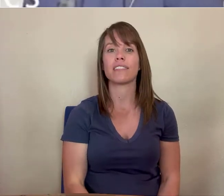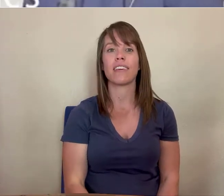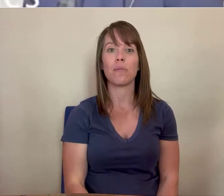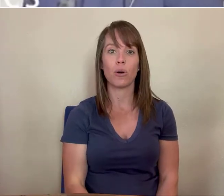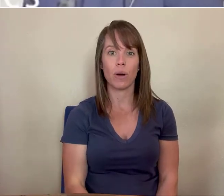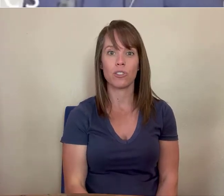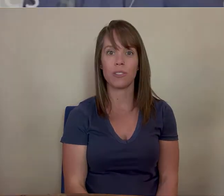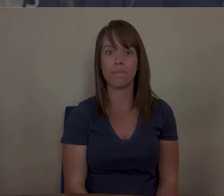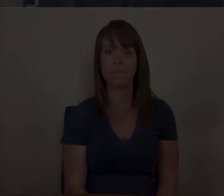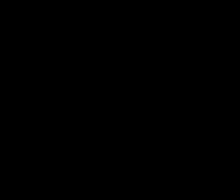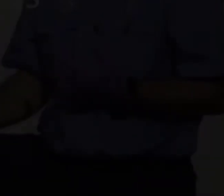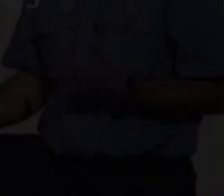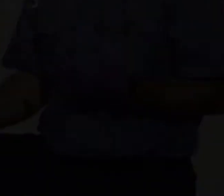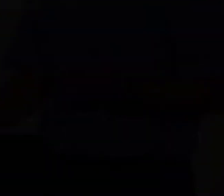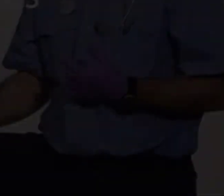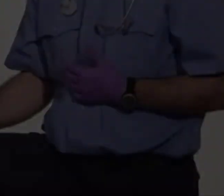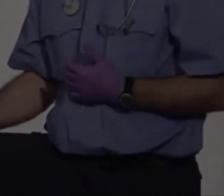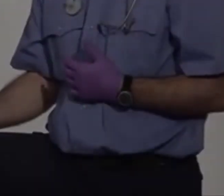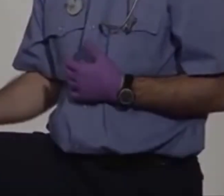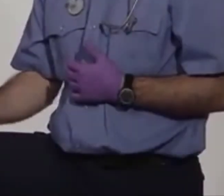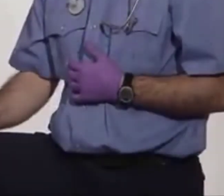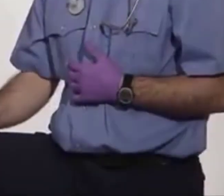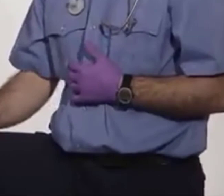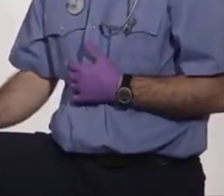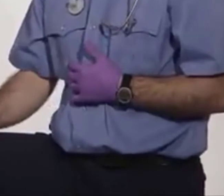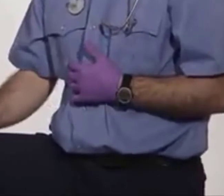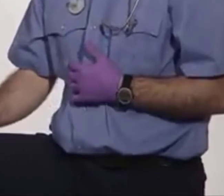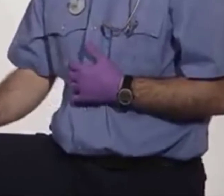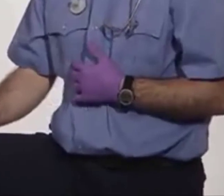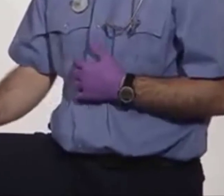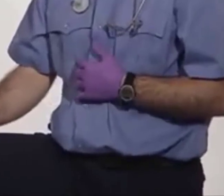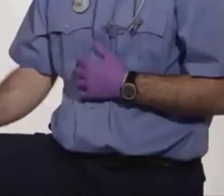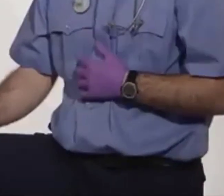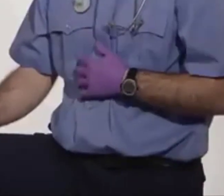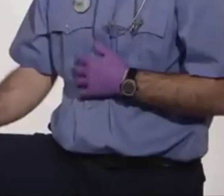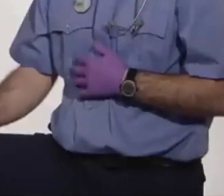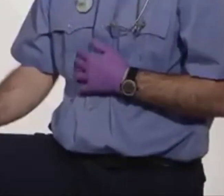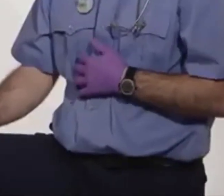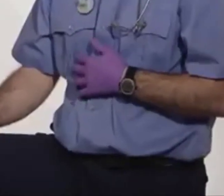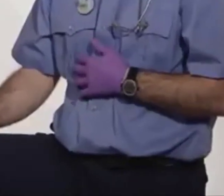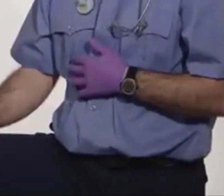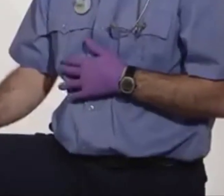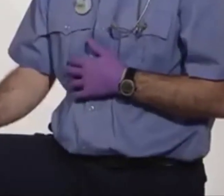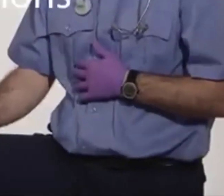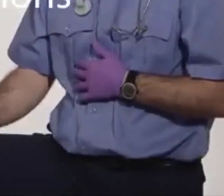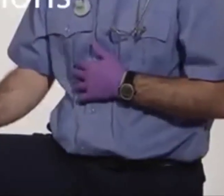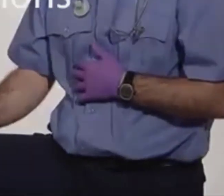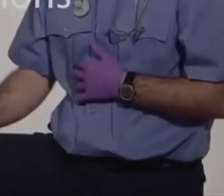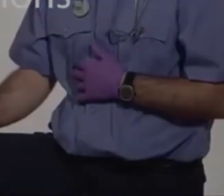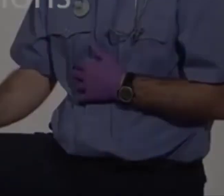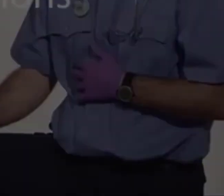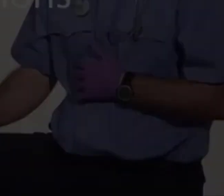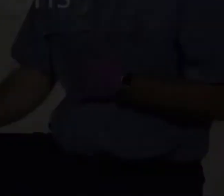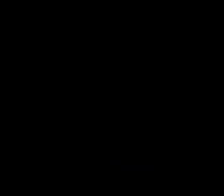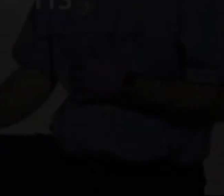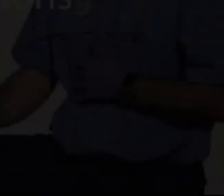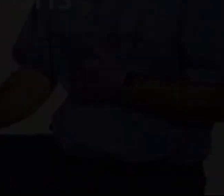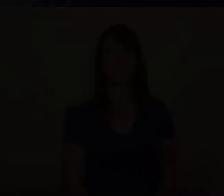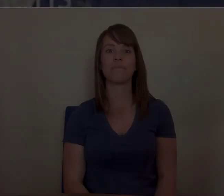that you're asking them a question. Yeah, I'm allergic to penicillin. So you're allergic to penicillin. Are you on any medications